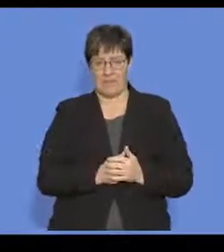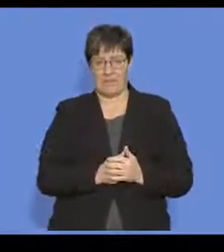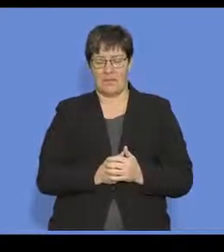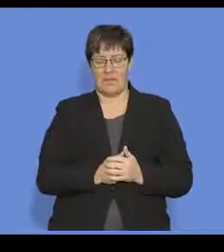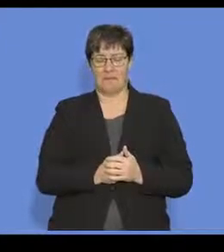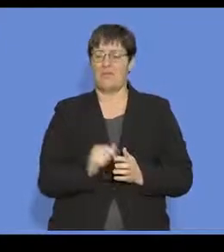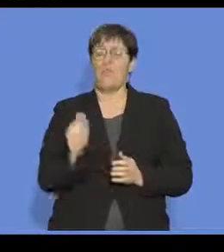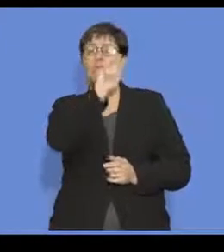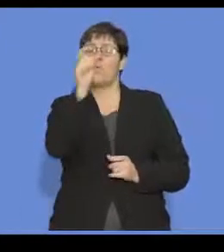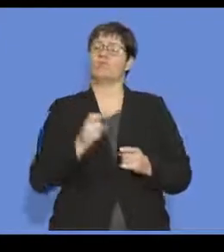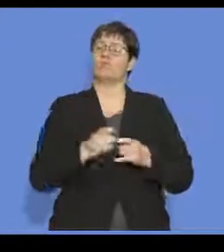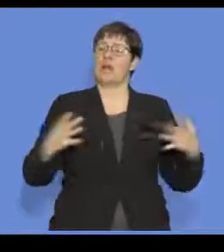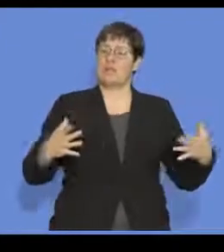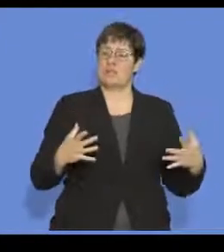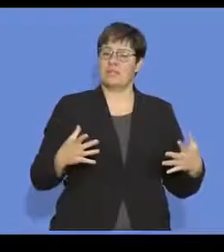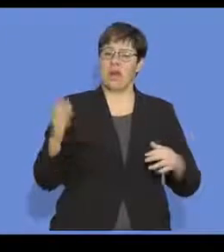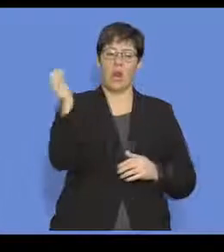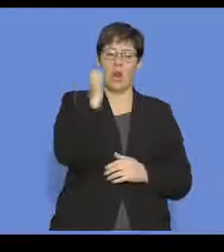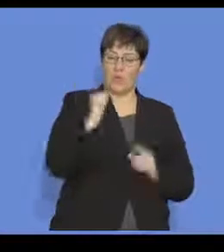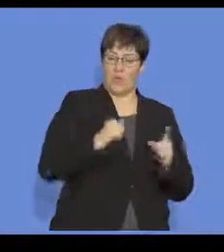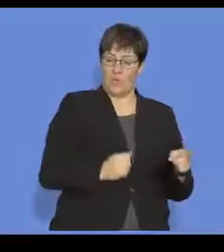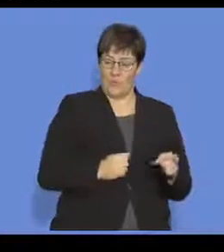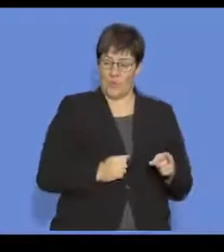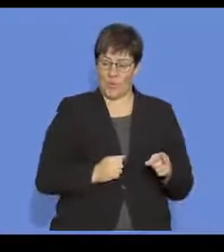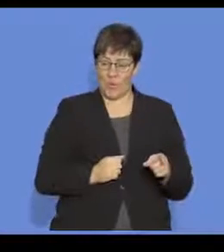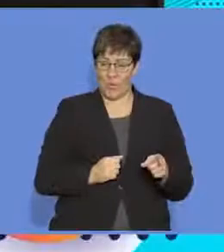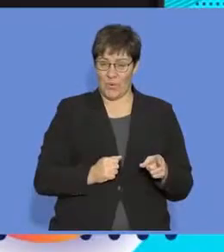so the question we started with about lotto.